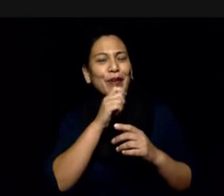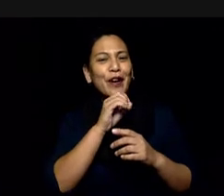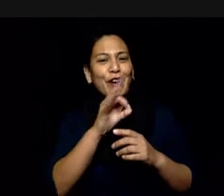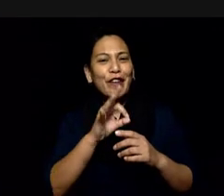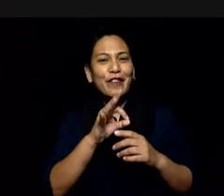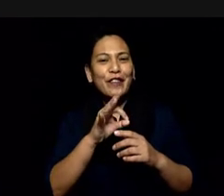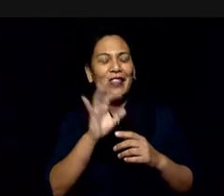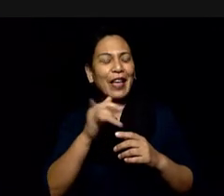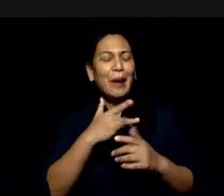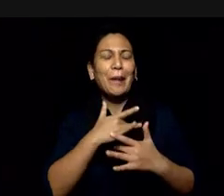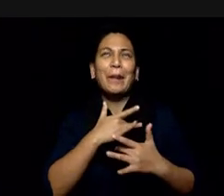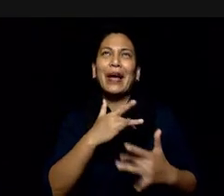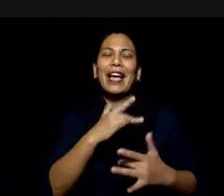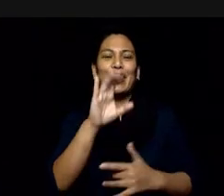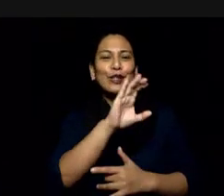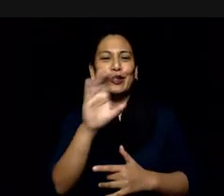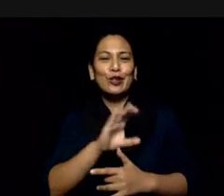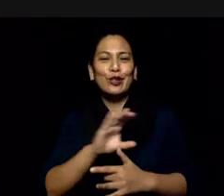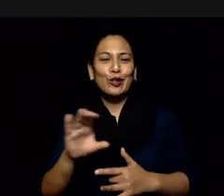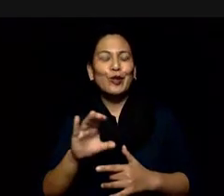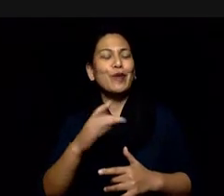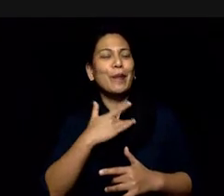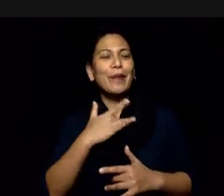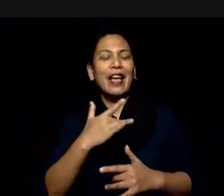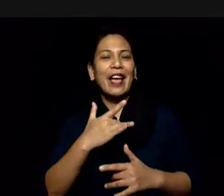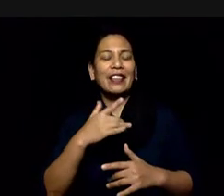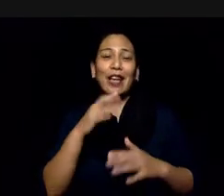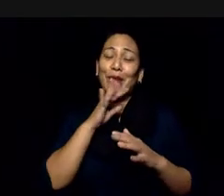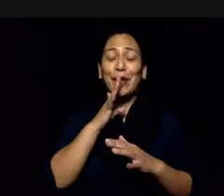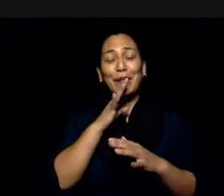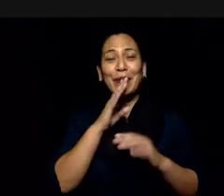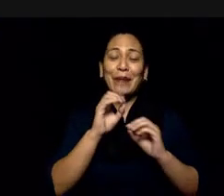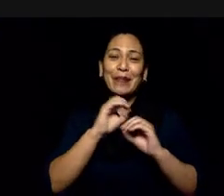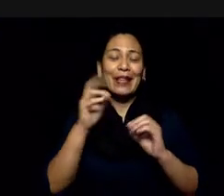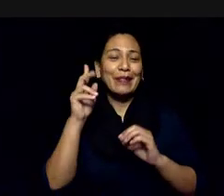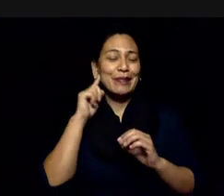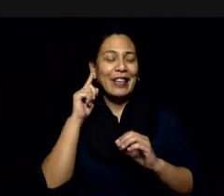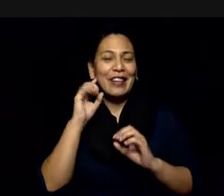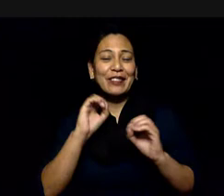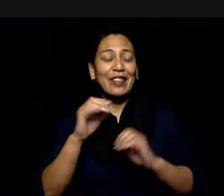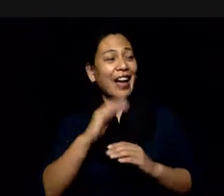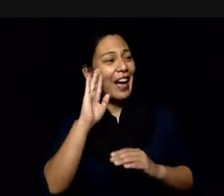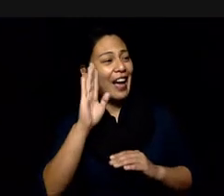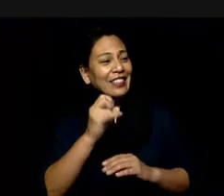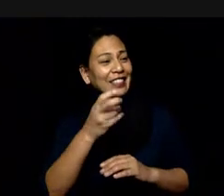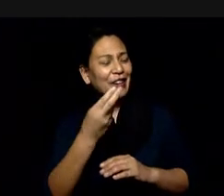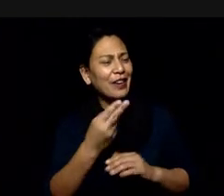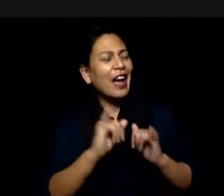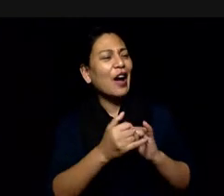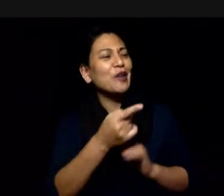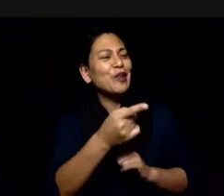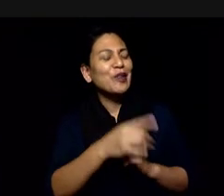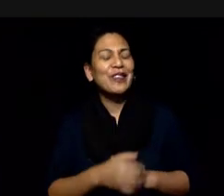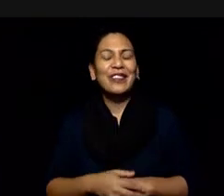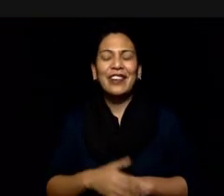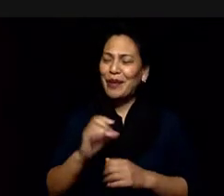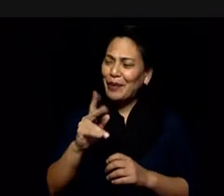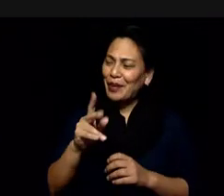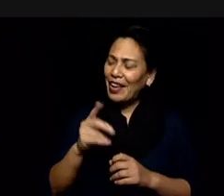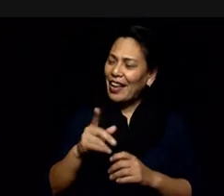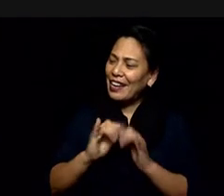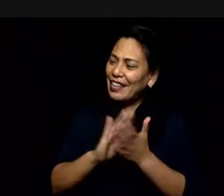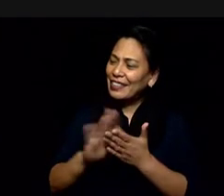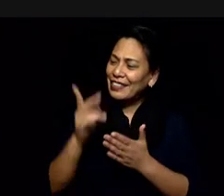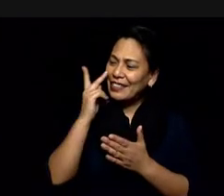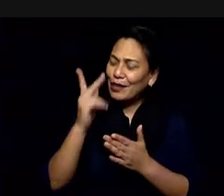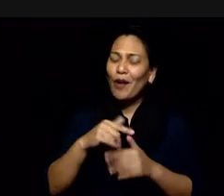classic. Classic Zoom entrance. Hi, Sarah. How are you? I'm okay. It's nice to see you. Nice